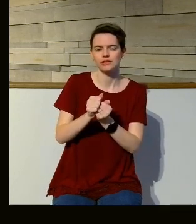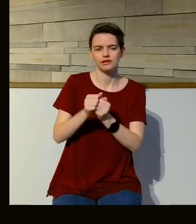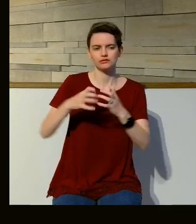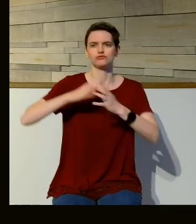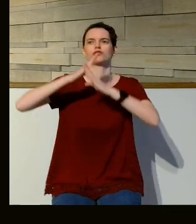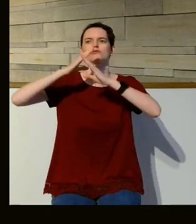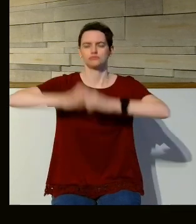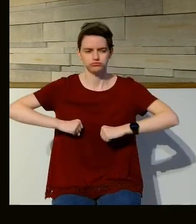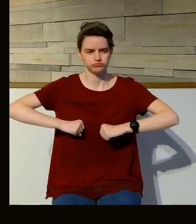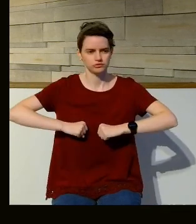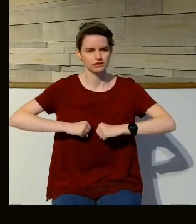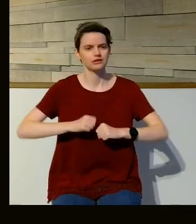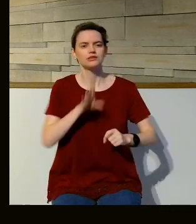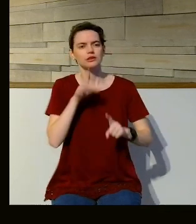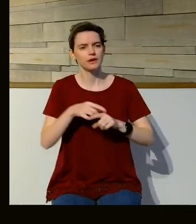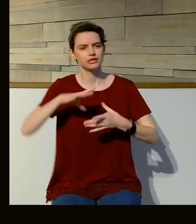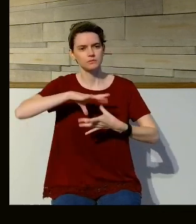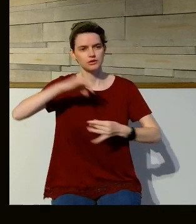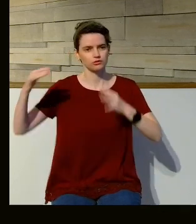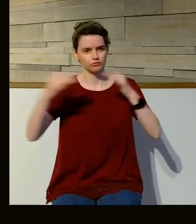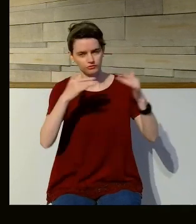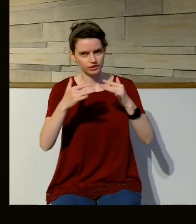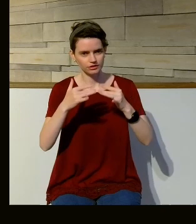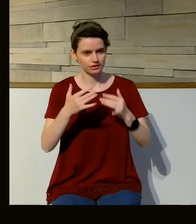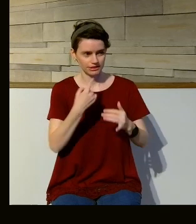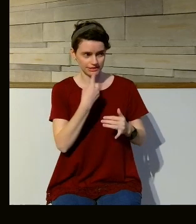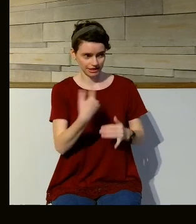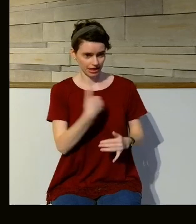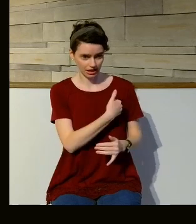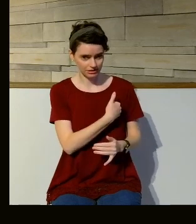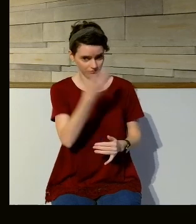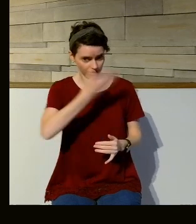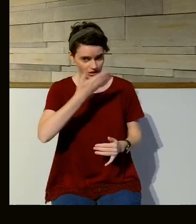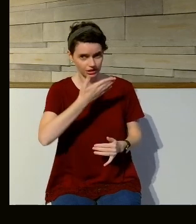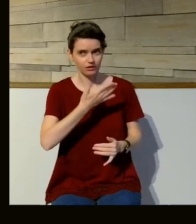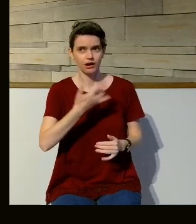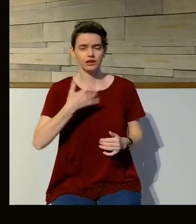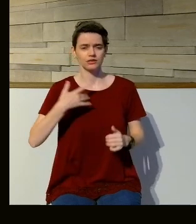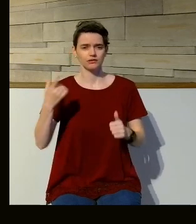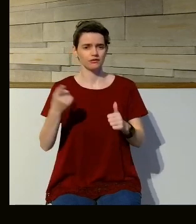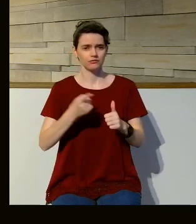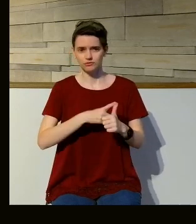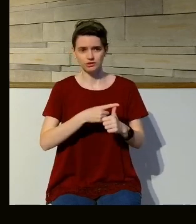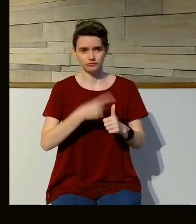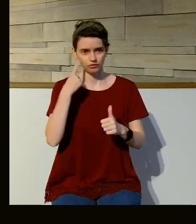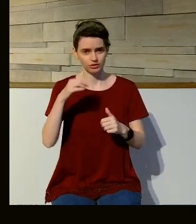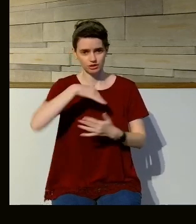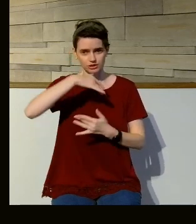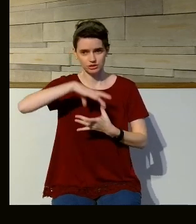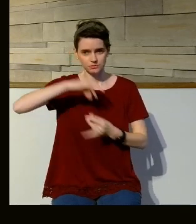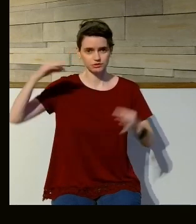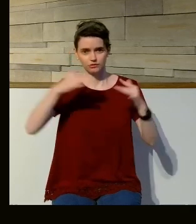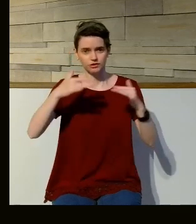Now, this passage is concerning spiritual warfare, and what it's telling us up front is that one of the primary purposes of spiritual warfare is to be able